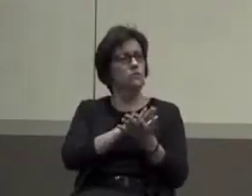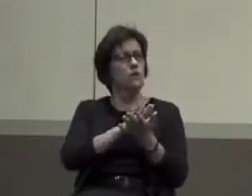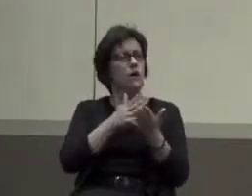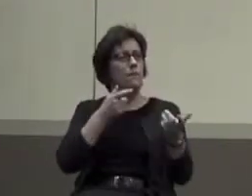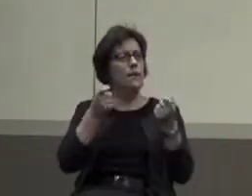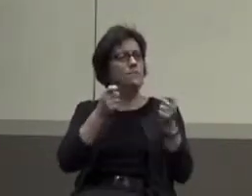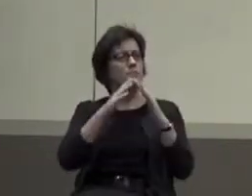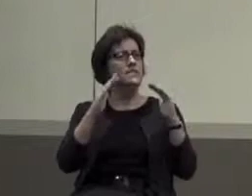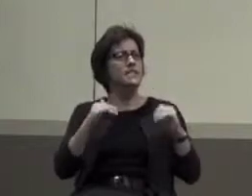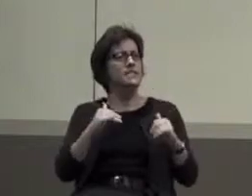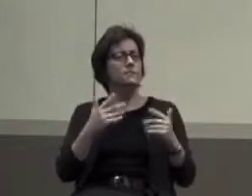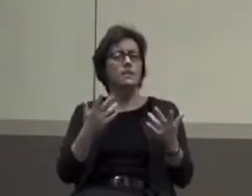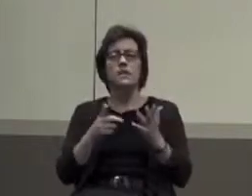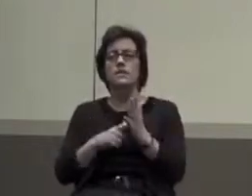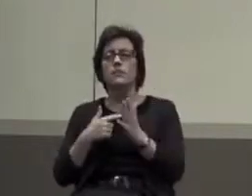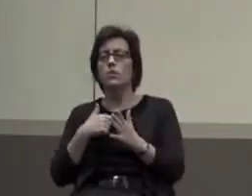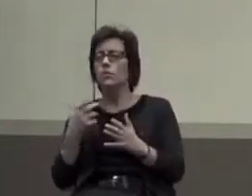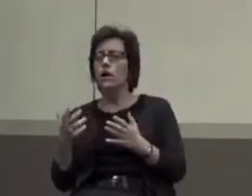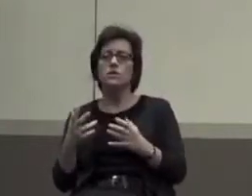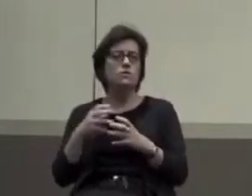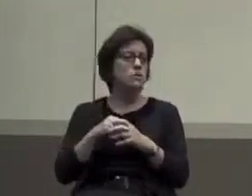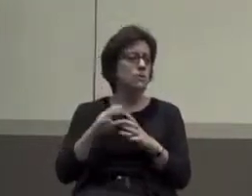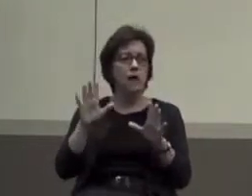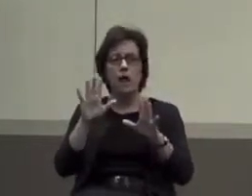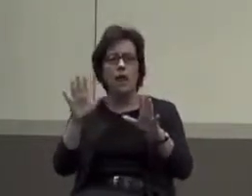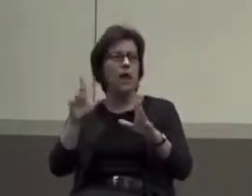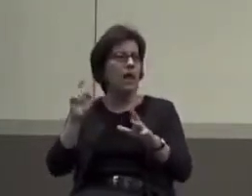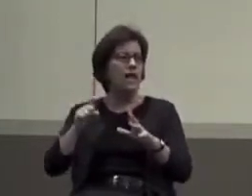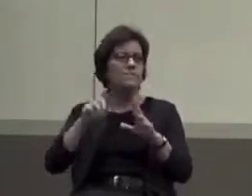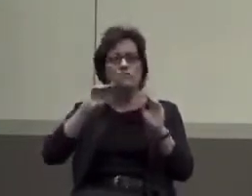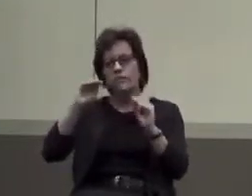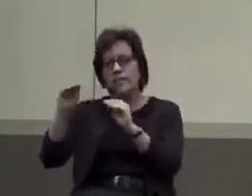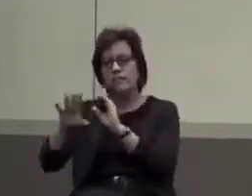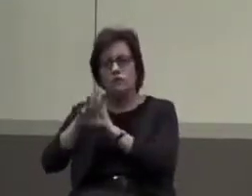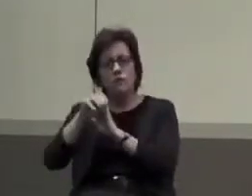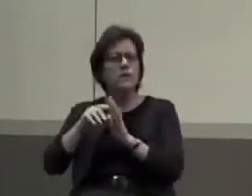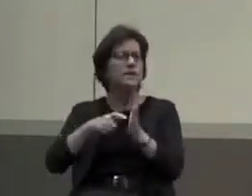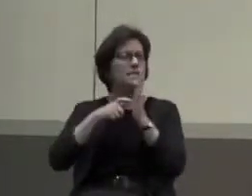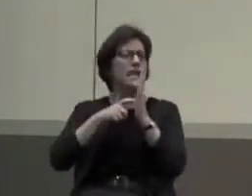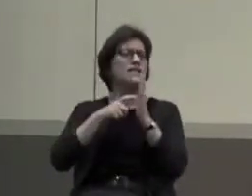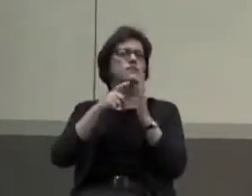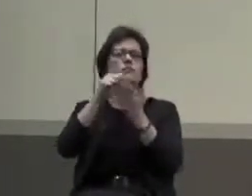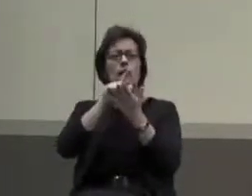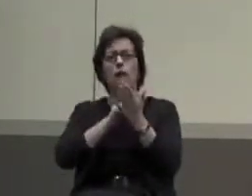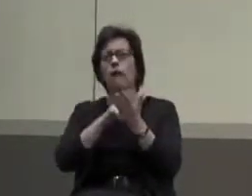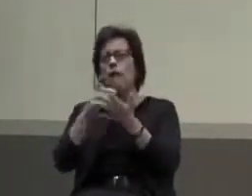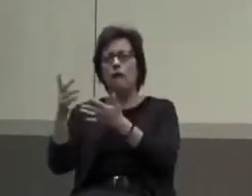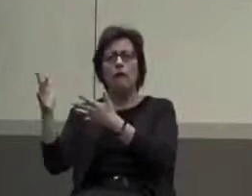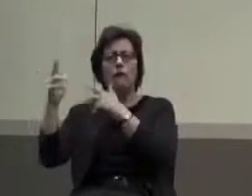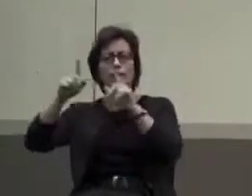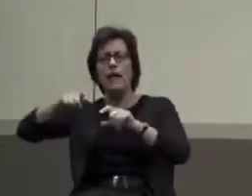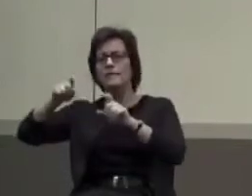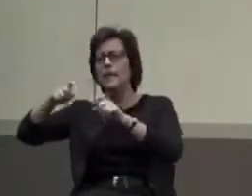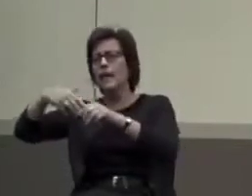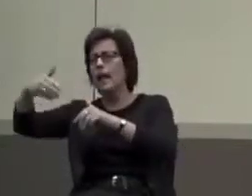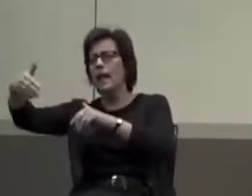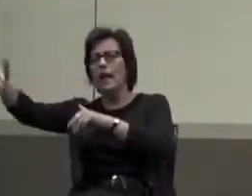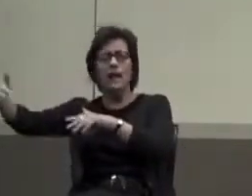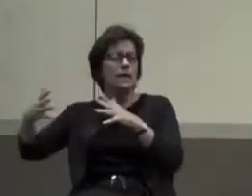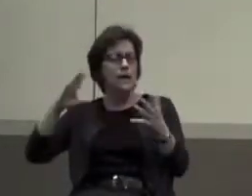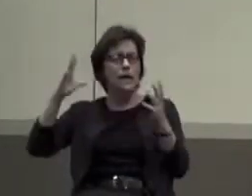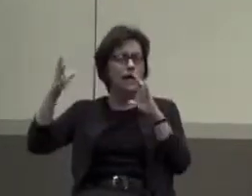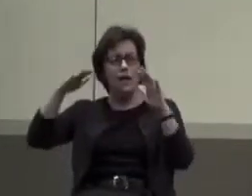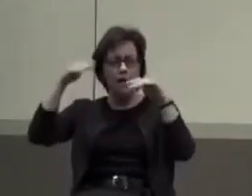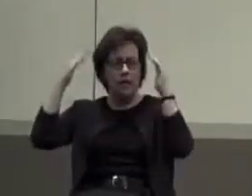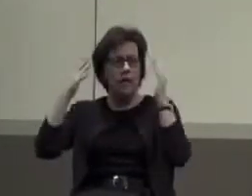like we want to jump in, we have curriculum we have to teach, there's standards to meet, there's testing coming up, but it's still really important that the tone is